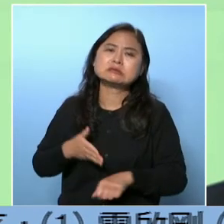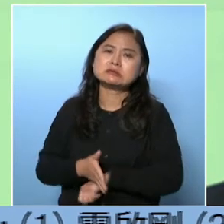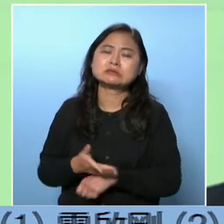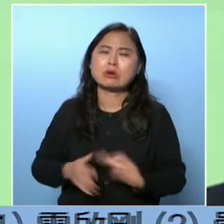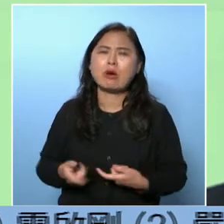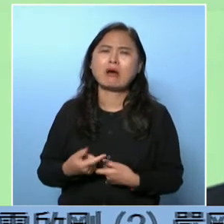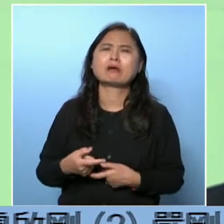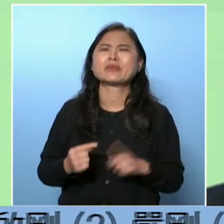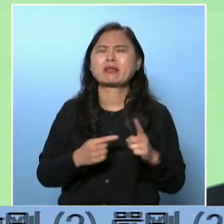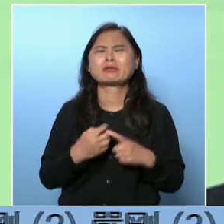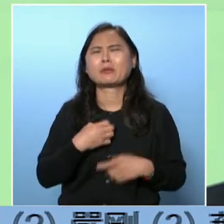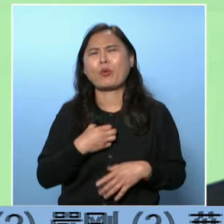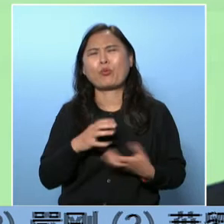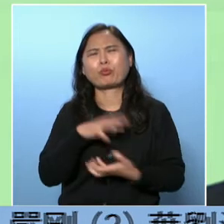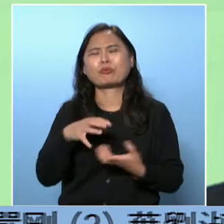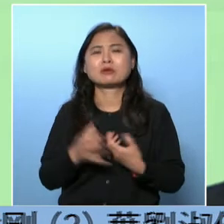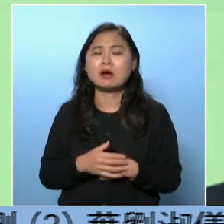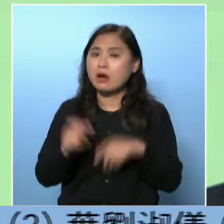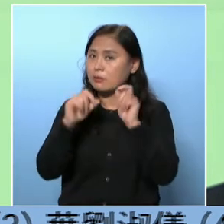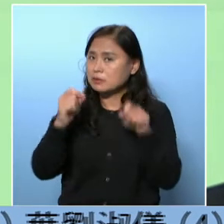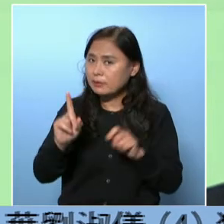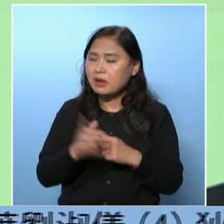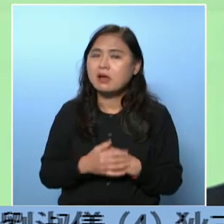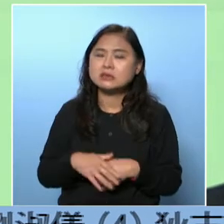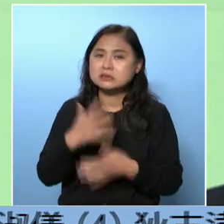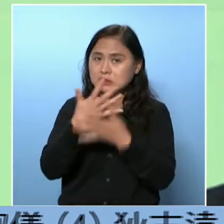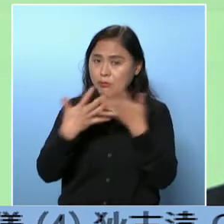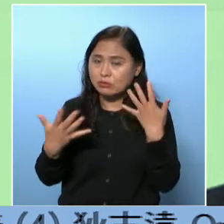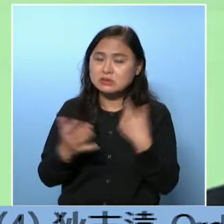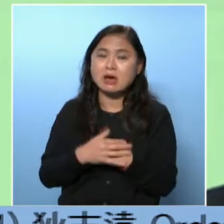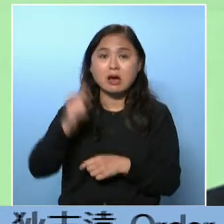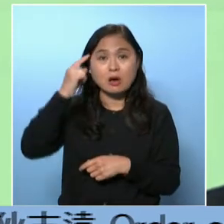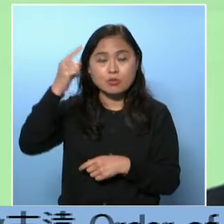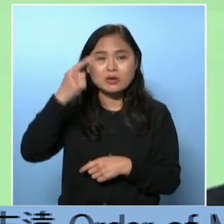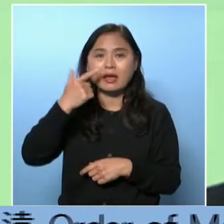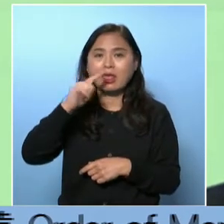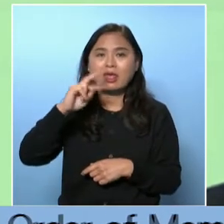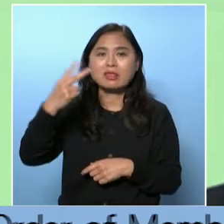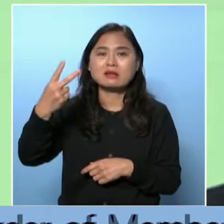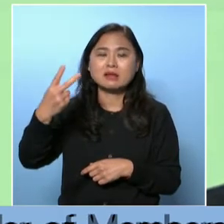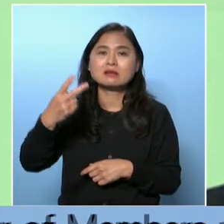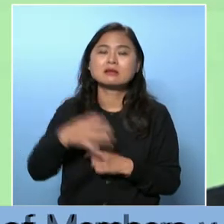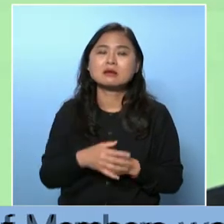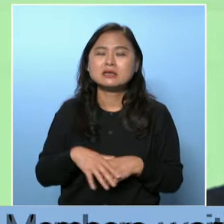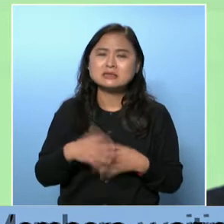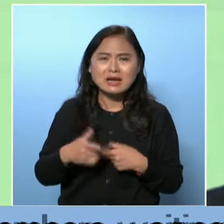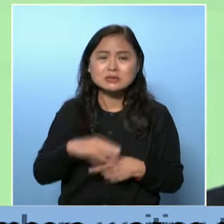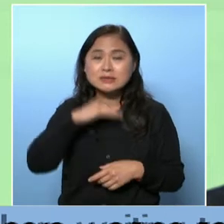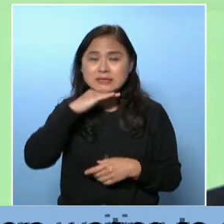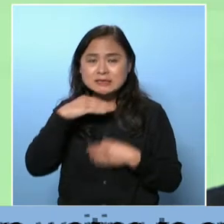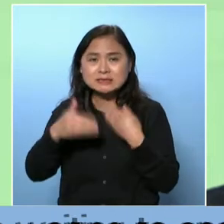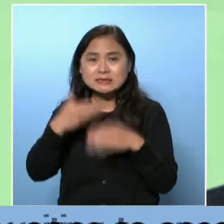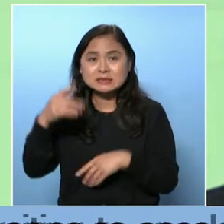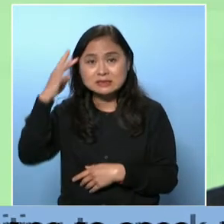to work, etc. There are many problems because in the past it was